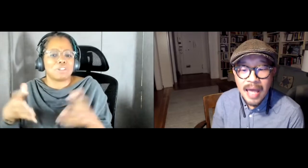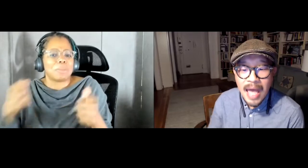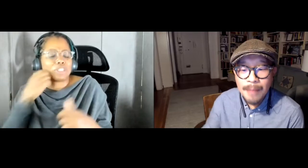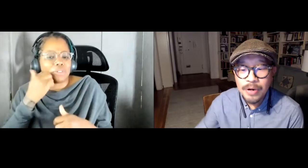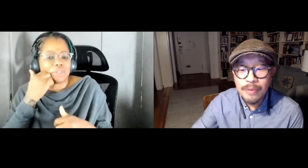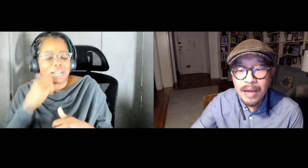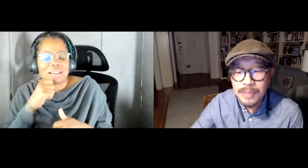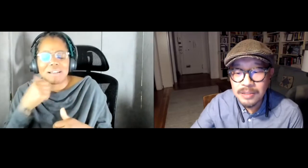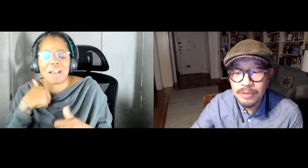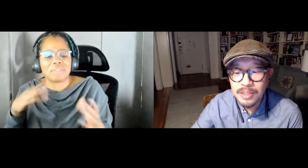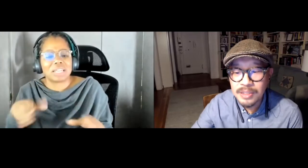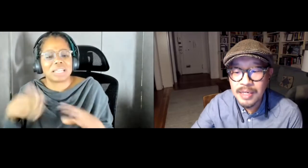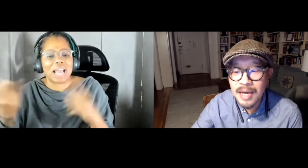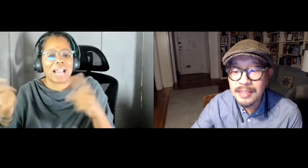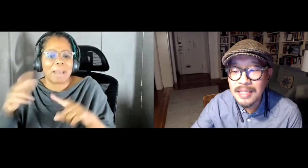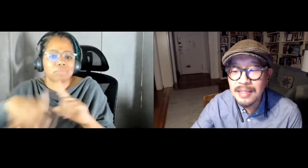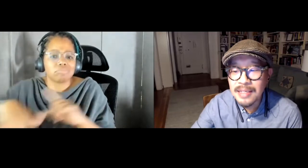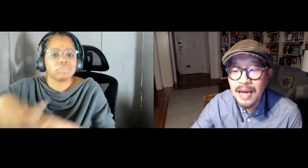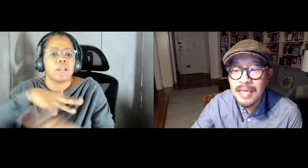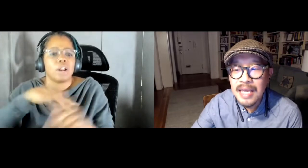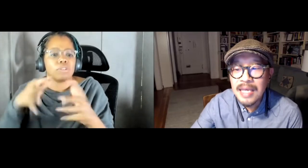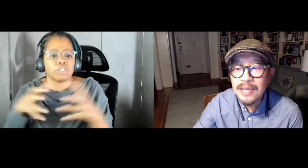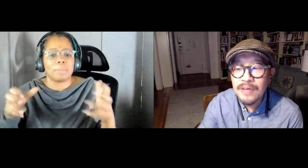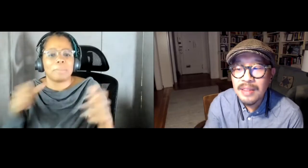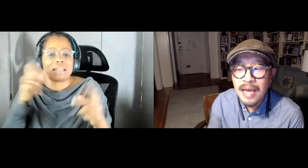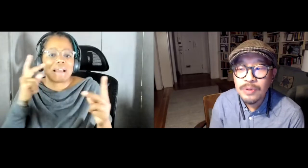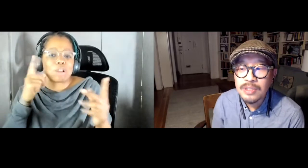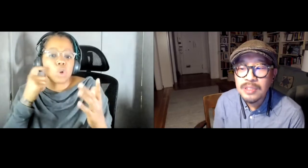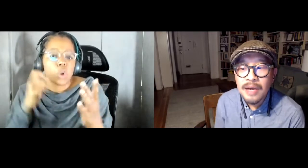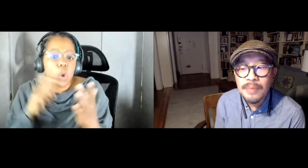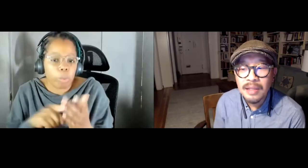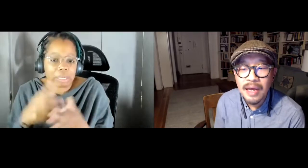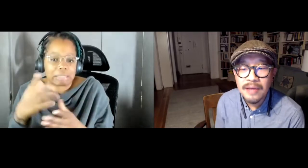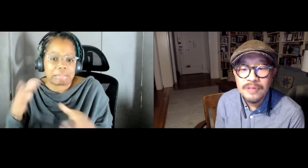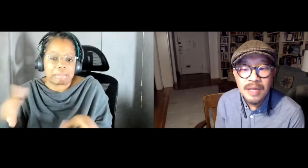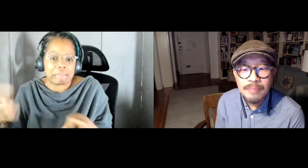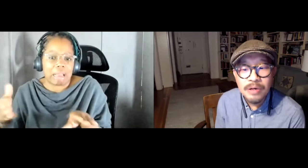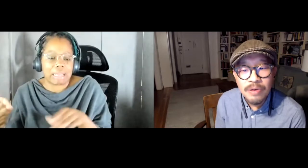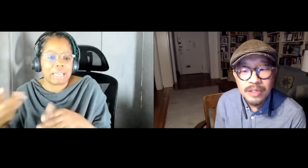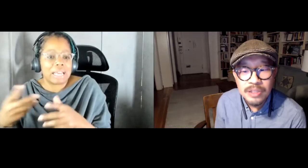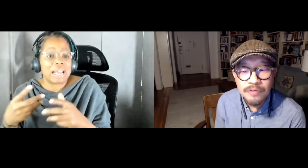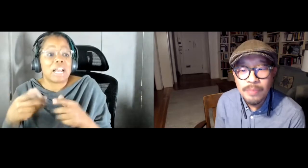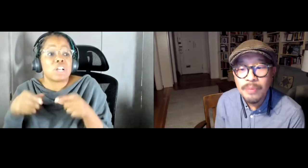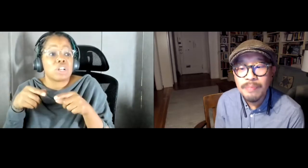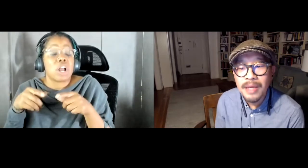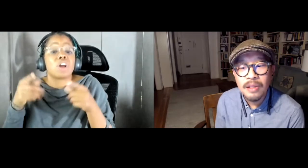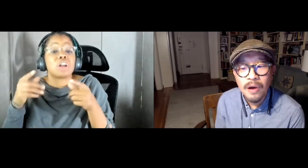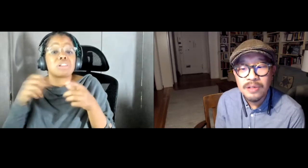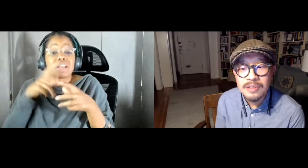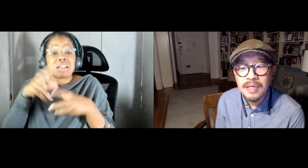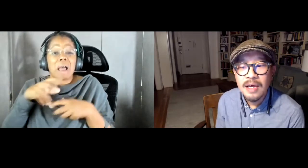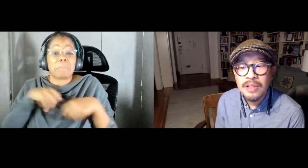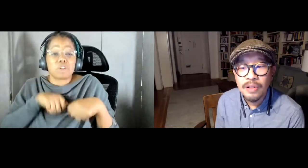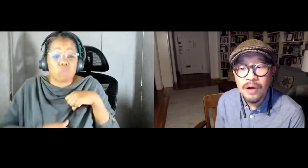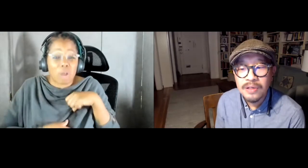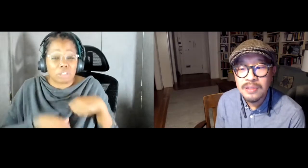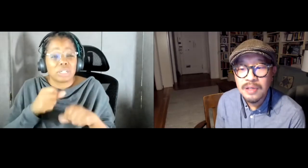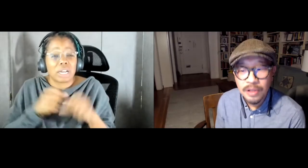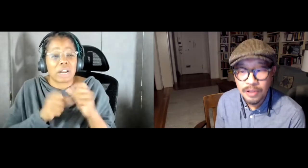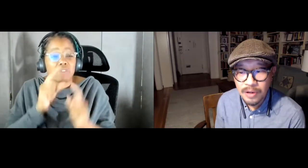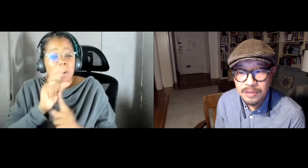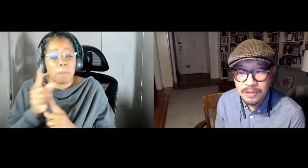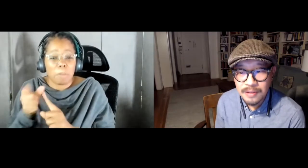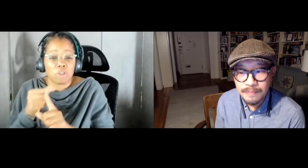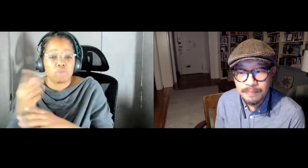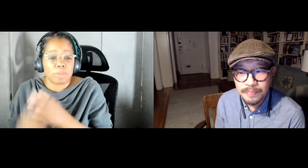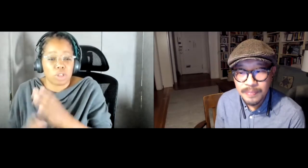dying happen around me so much, to not see the dying even in that which is coming to life, to not be crushed every moment by the loss, the loss,